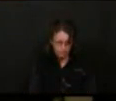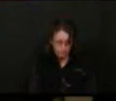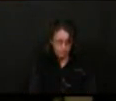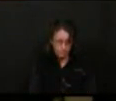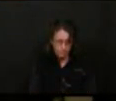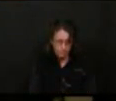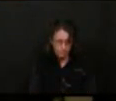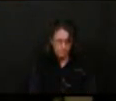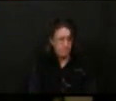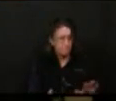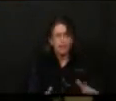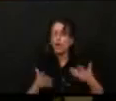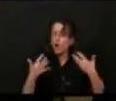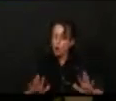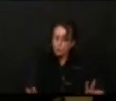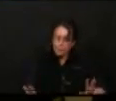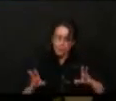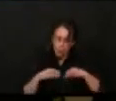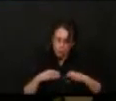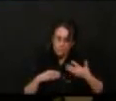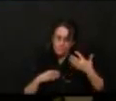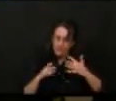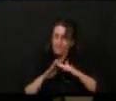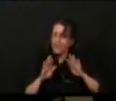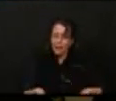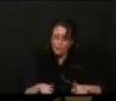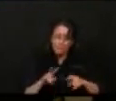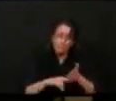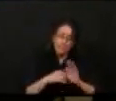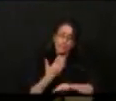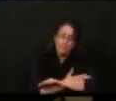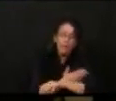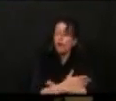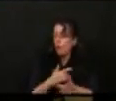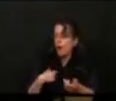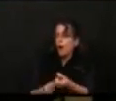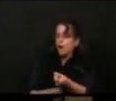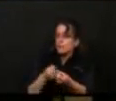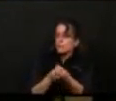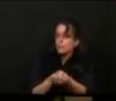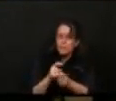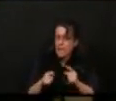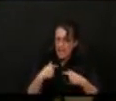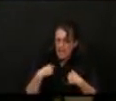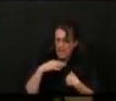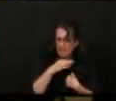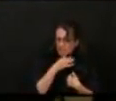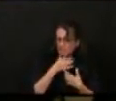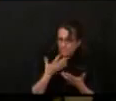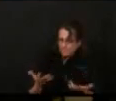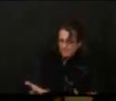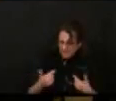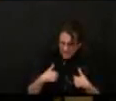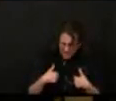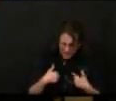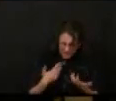already have, and so is there any administrative cost for us to do this?